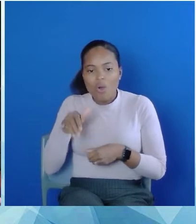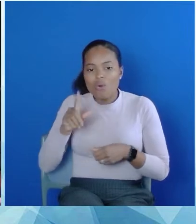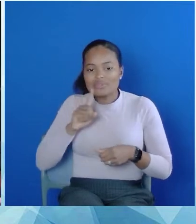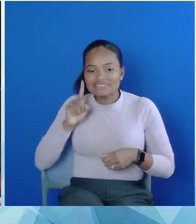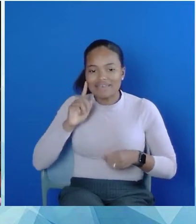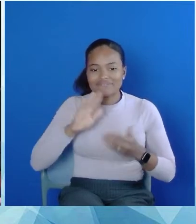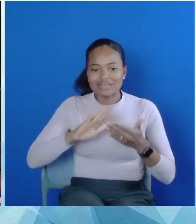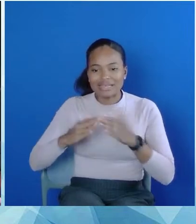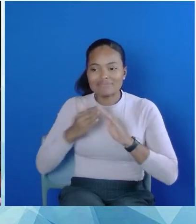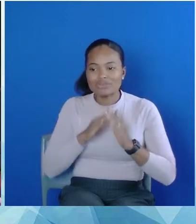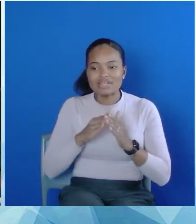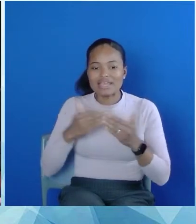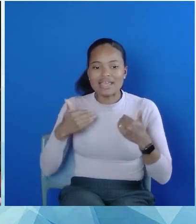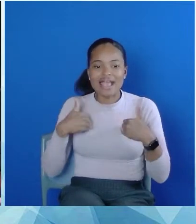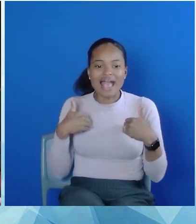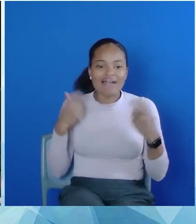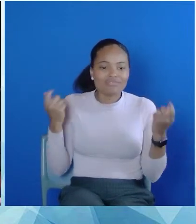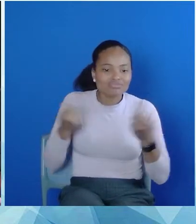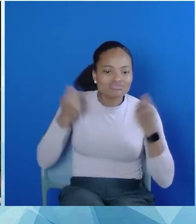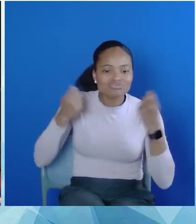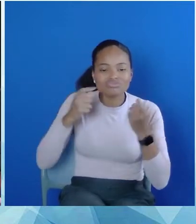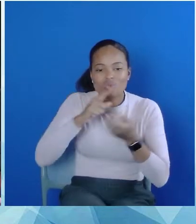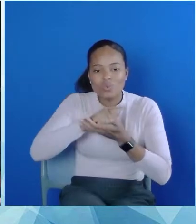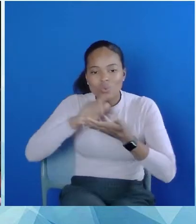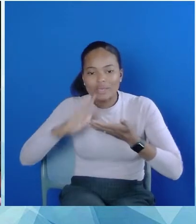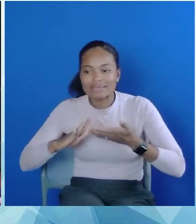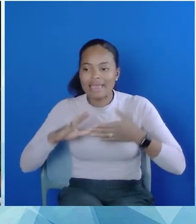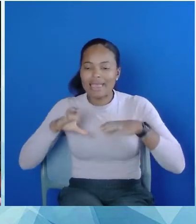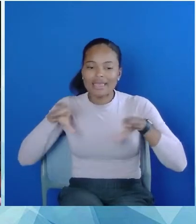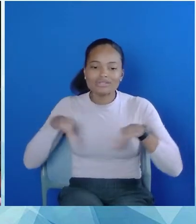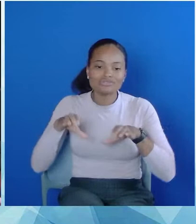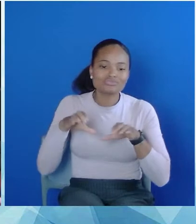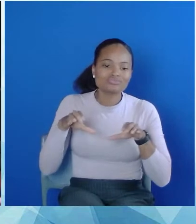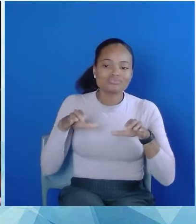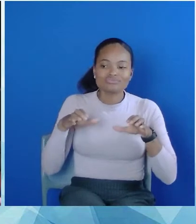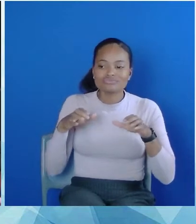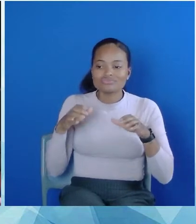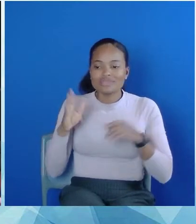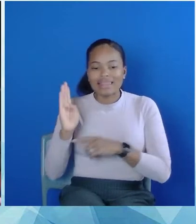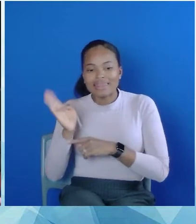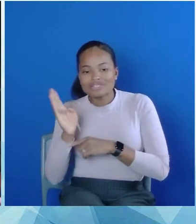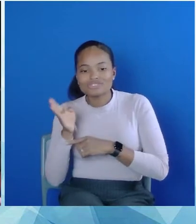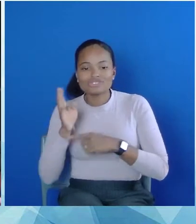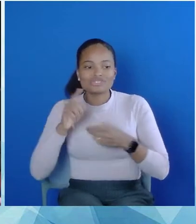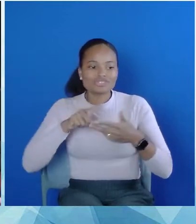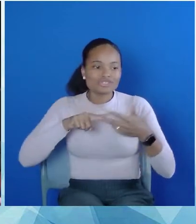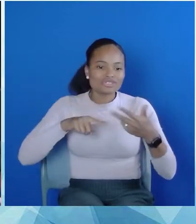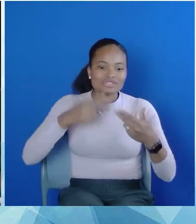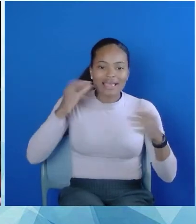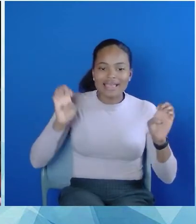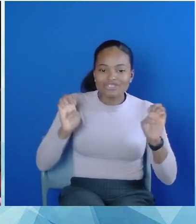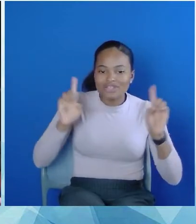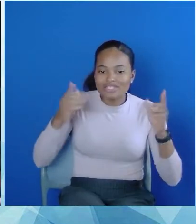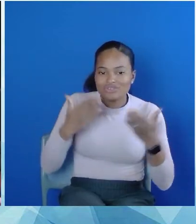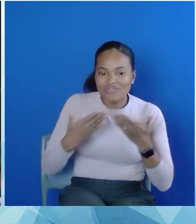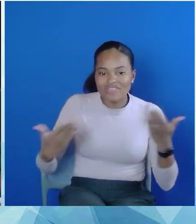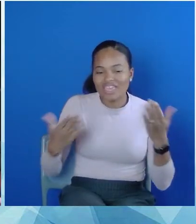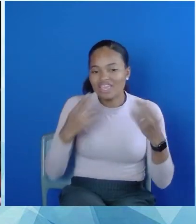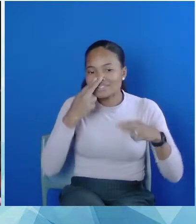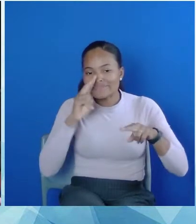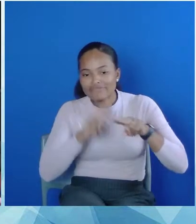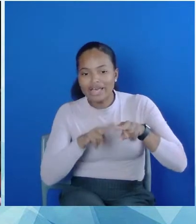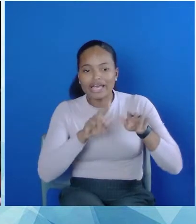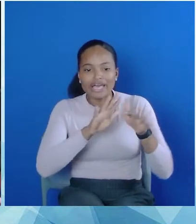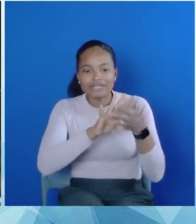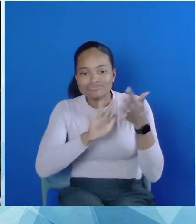in September where they have activities and lectures and some fun things, some educational things with families